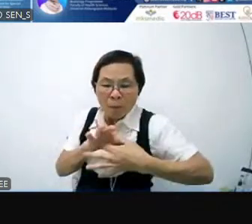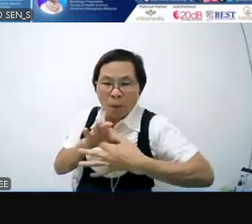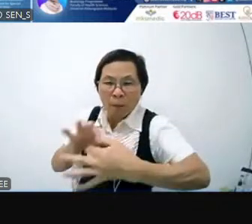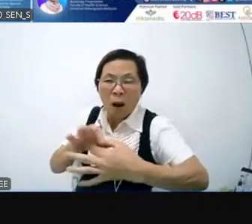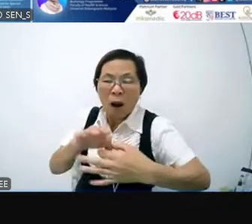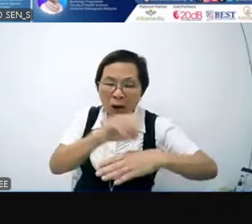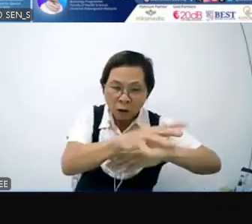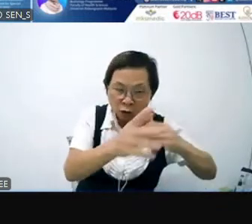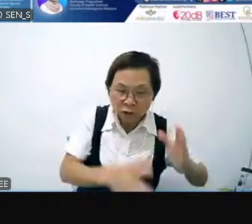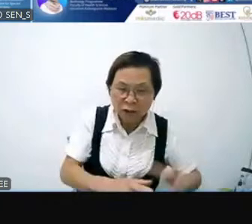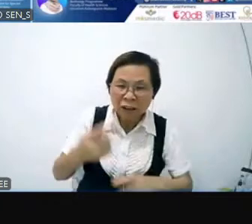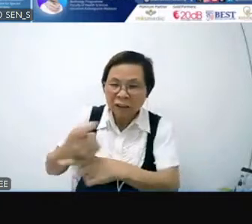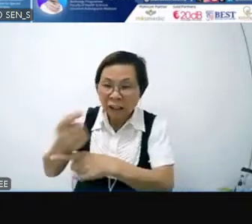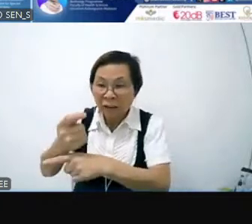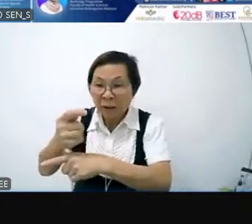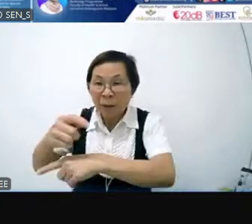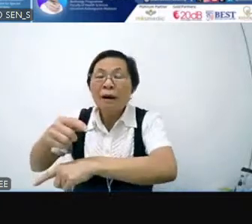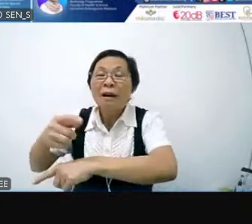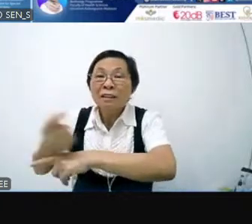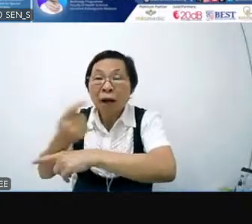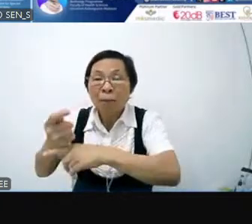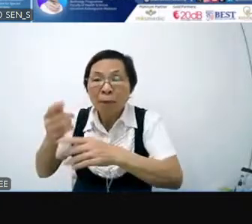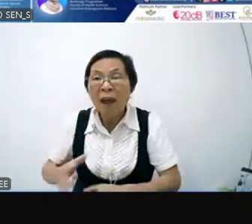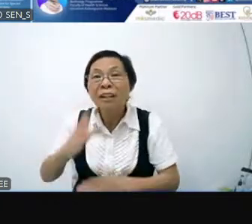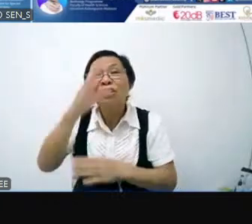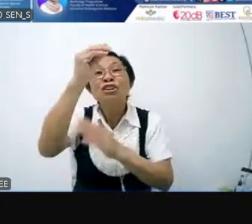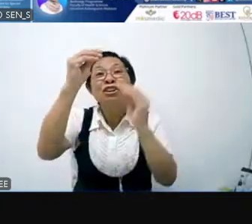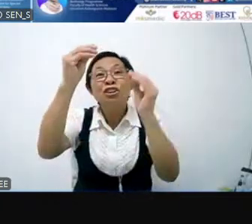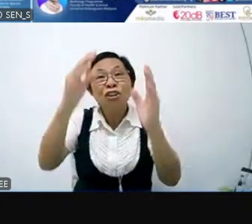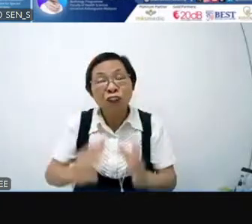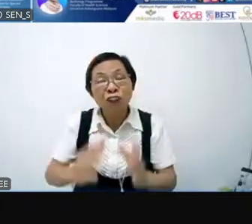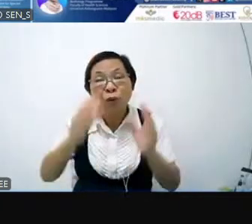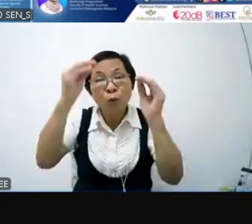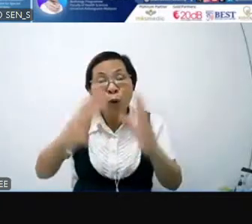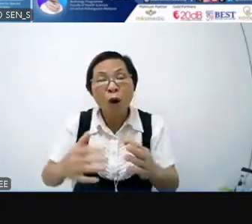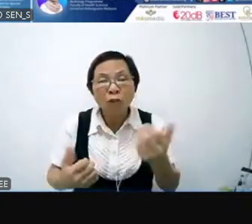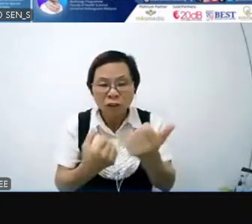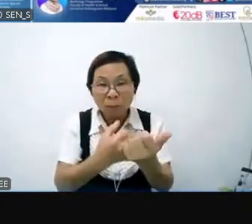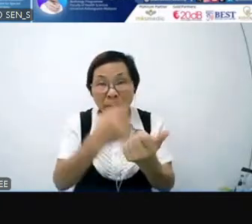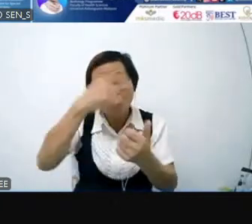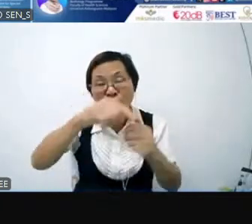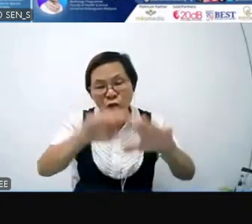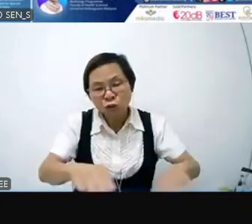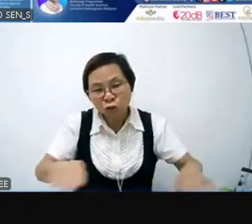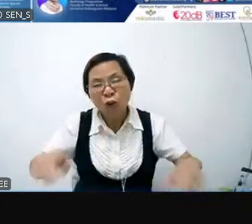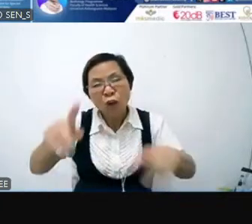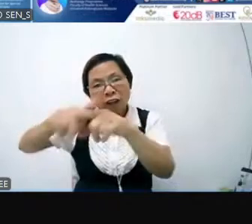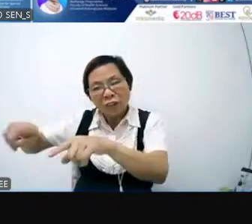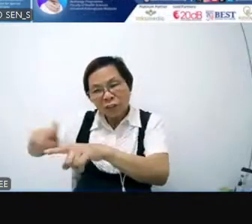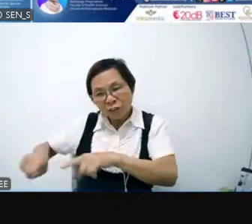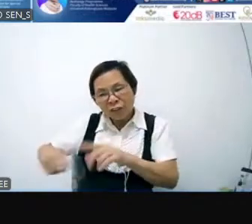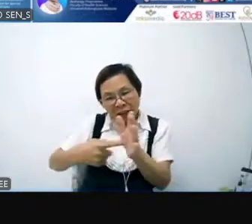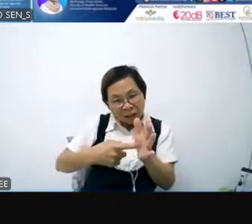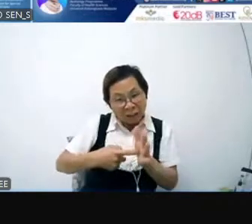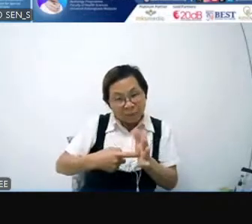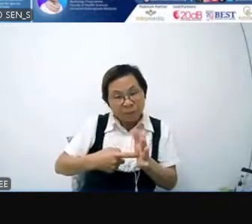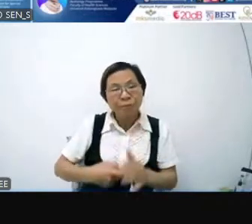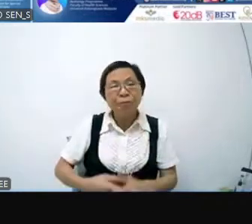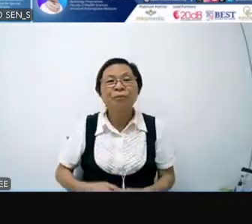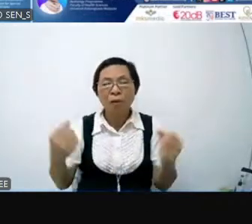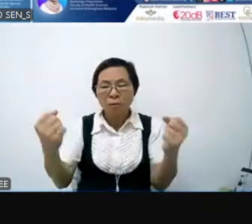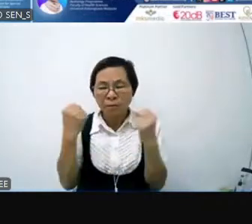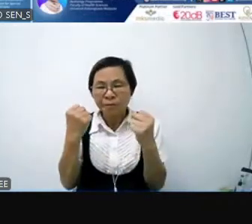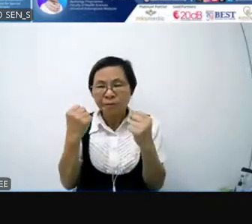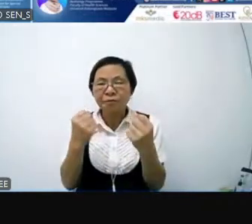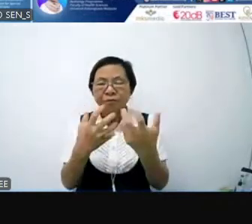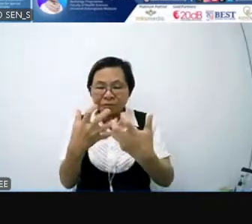counselors, therapists, and teachers' assistants to ensure holistic support for students with diverse needs. By strengthening accommodations